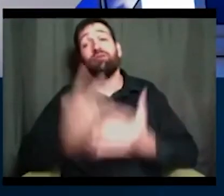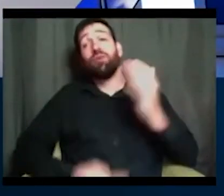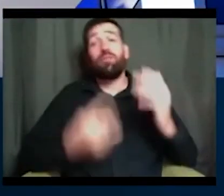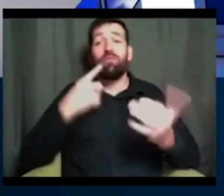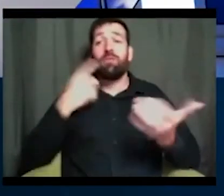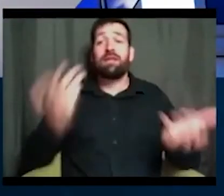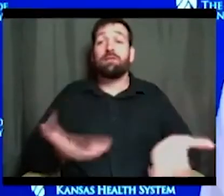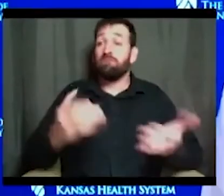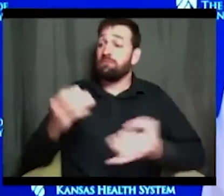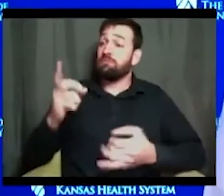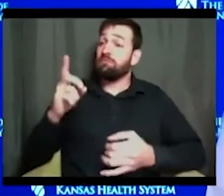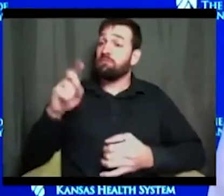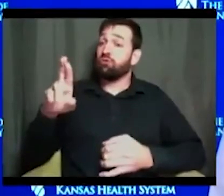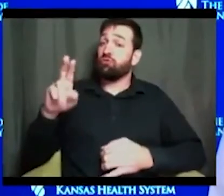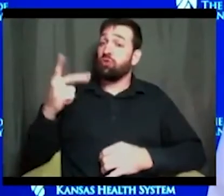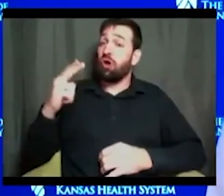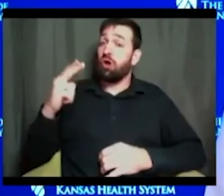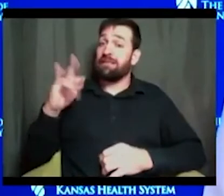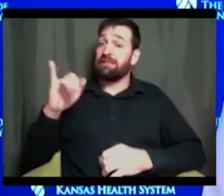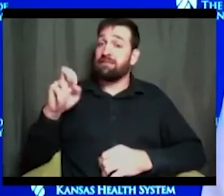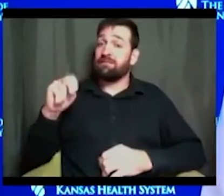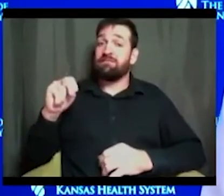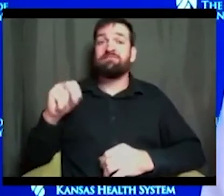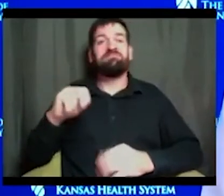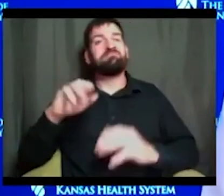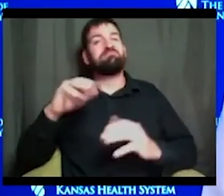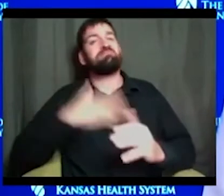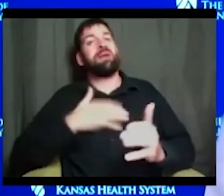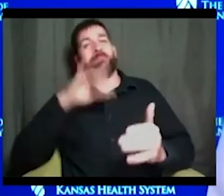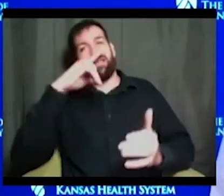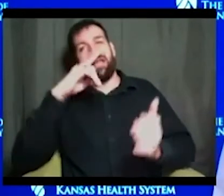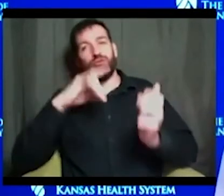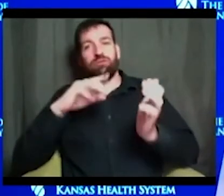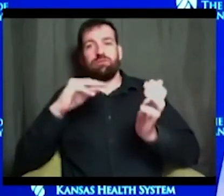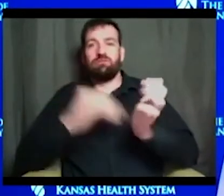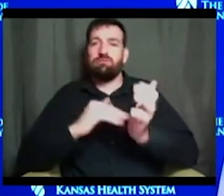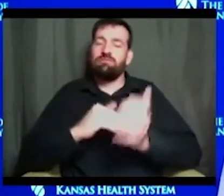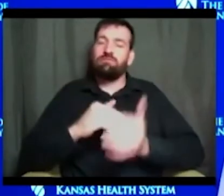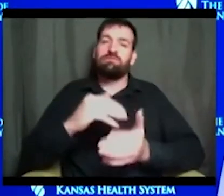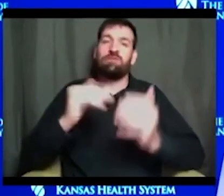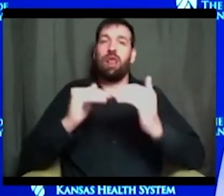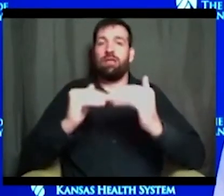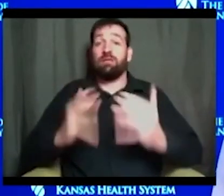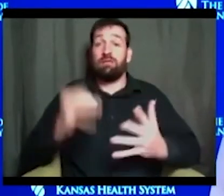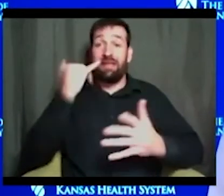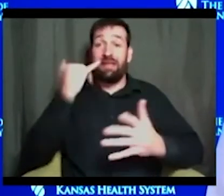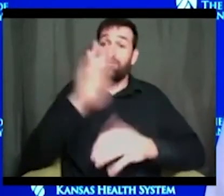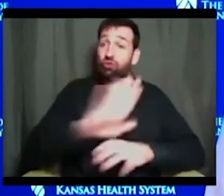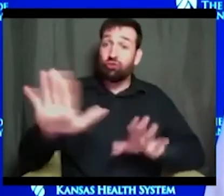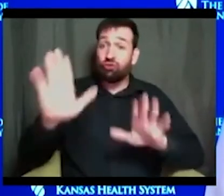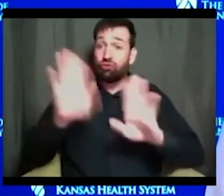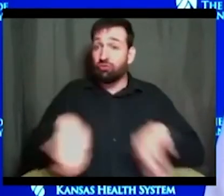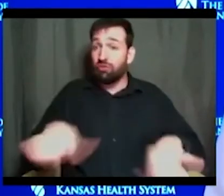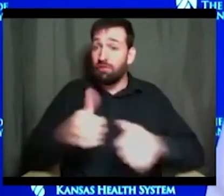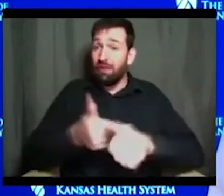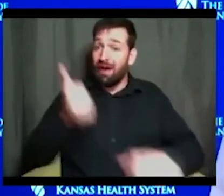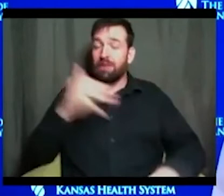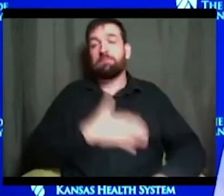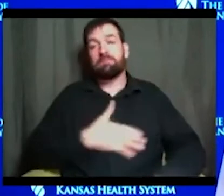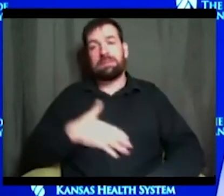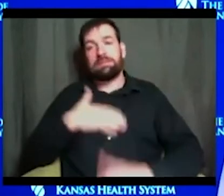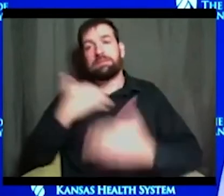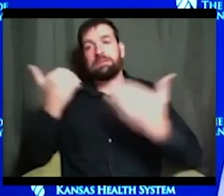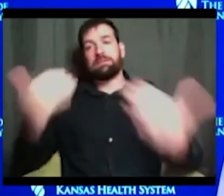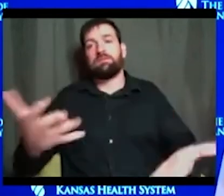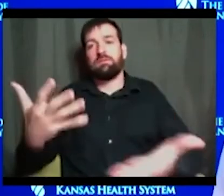Yeah, I'll support my pediatrics colleague. And please, if your children are behind in their vaccines, please go get them vaccinated. It's a way to